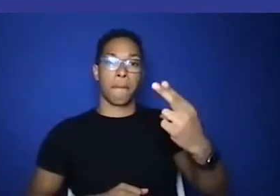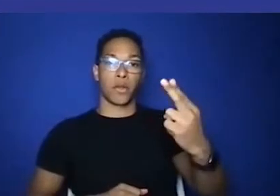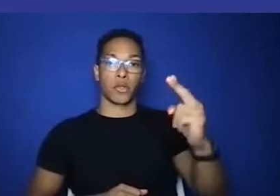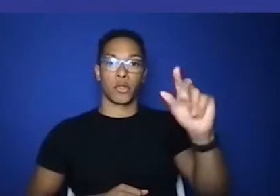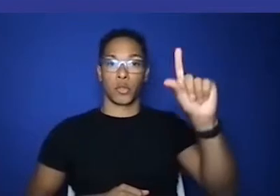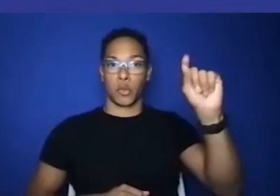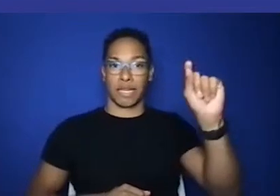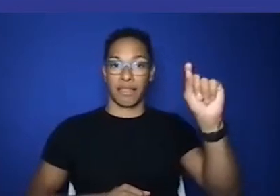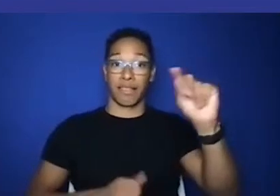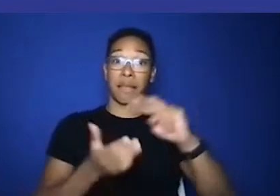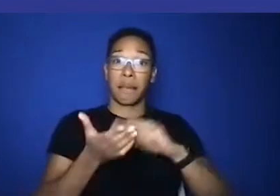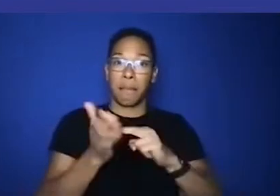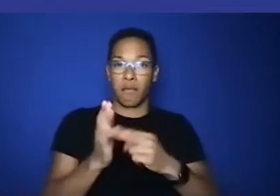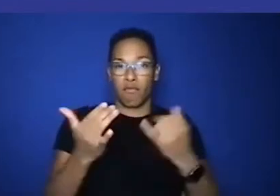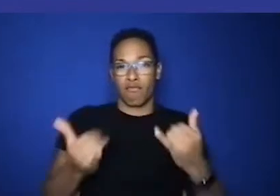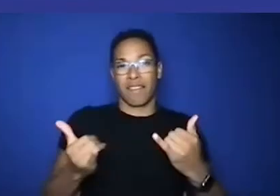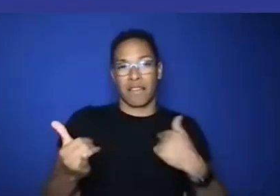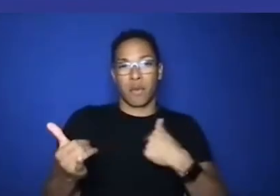in a